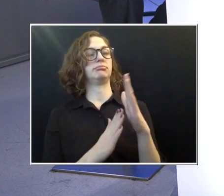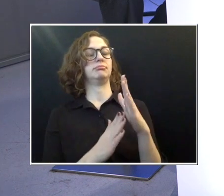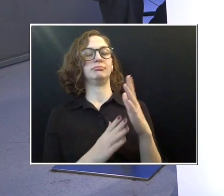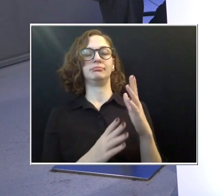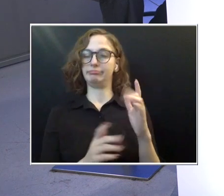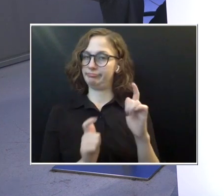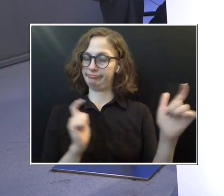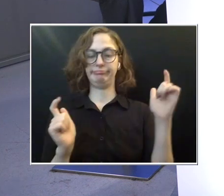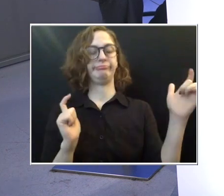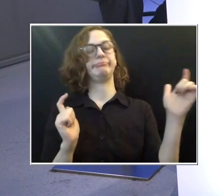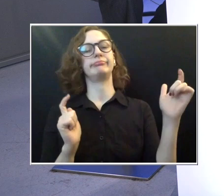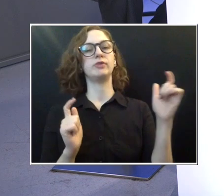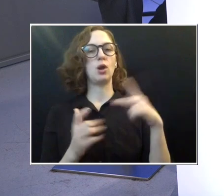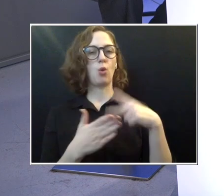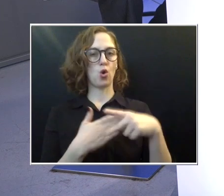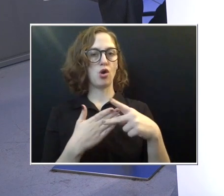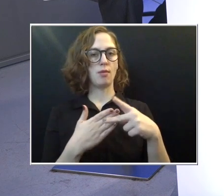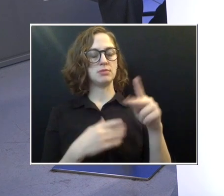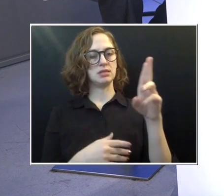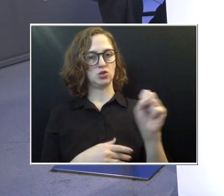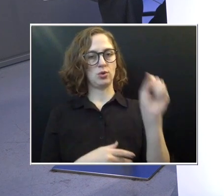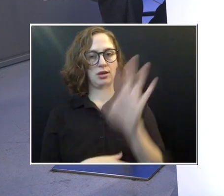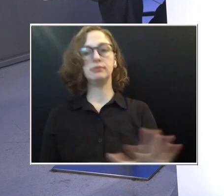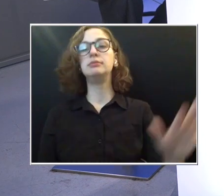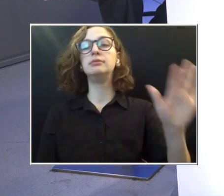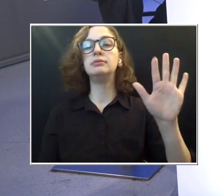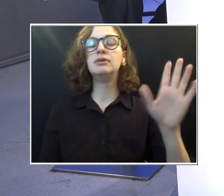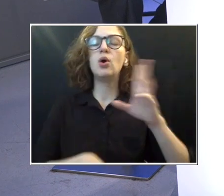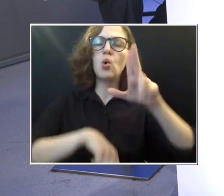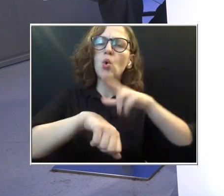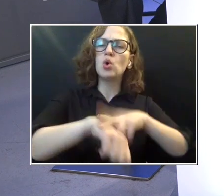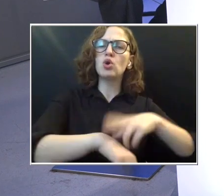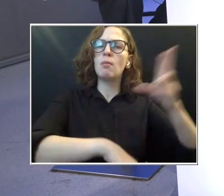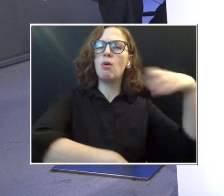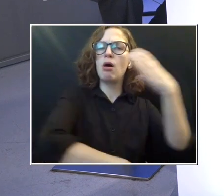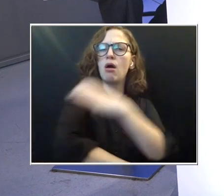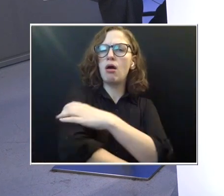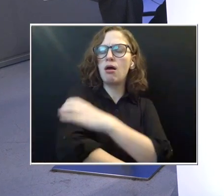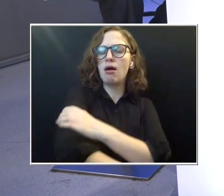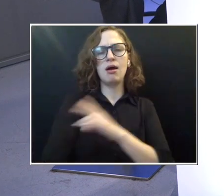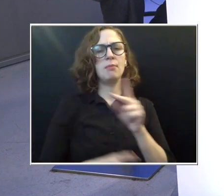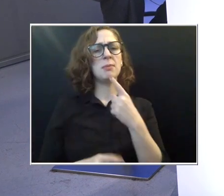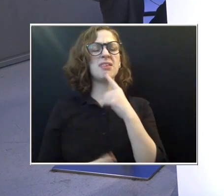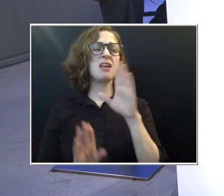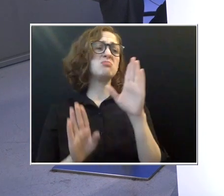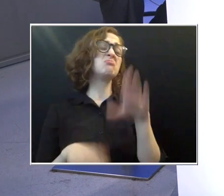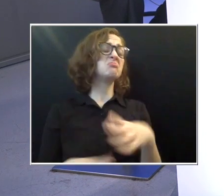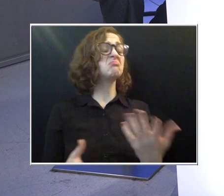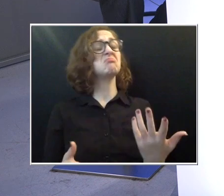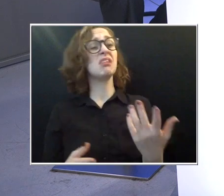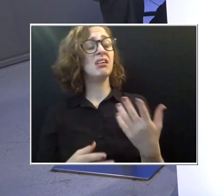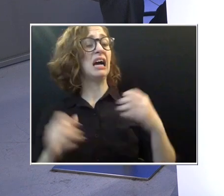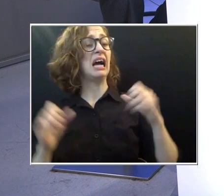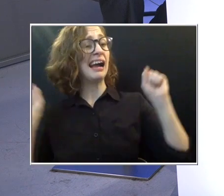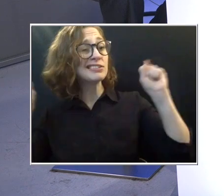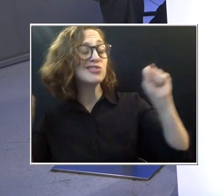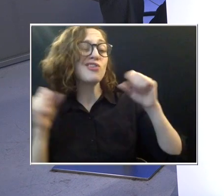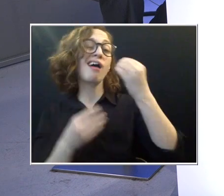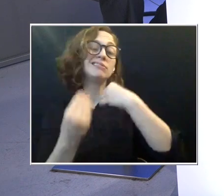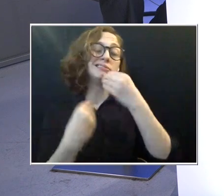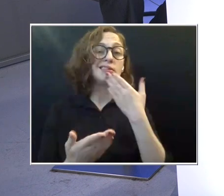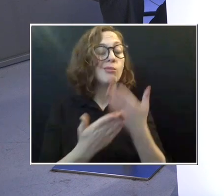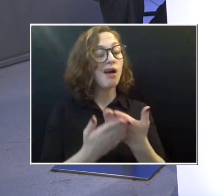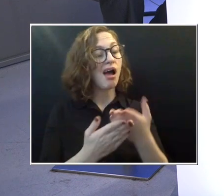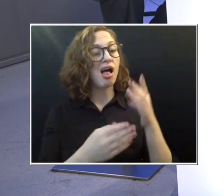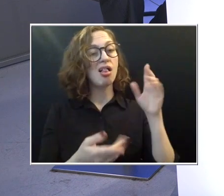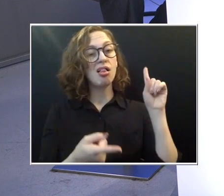hypertension, they're told to eat healthy, get exercise, reduce salt intake. But pulmonary hypertension is a much different disease, and actually a much